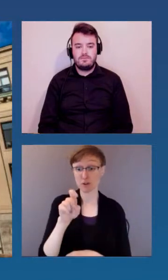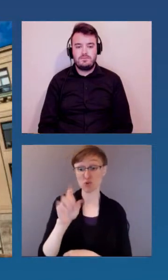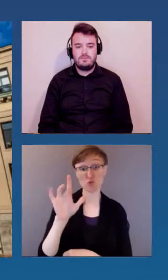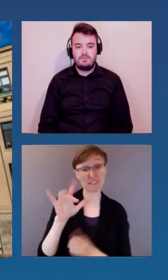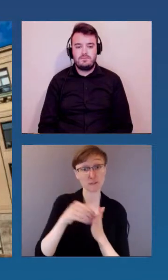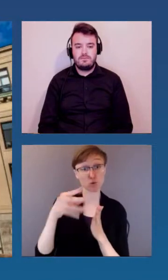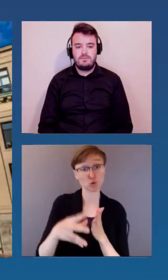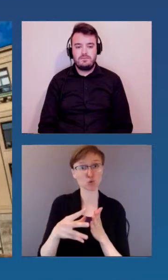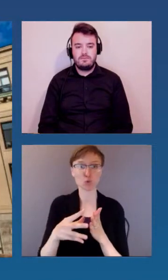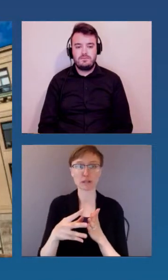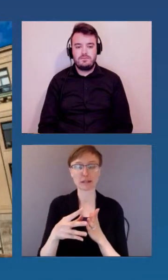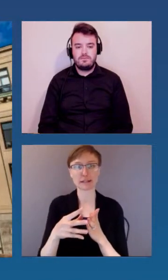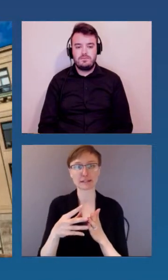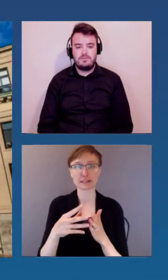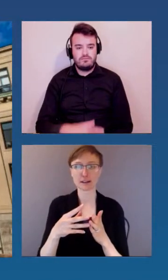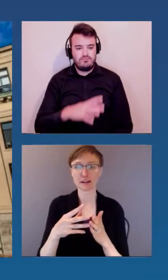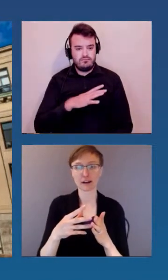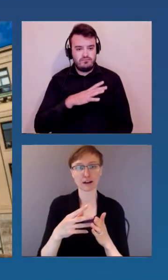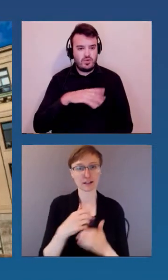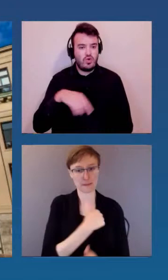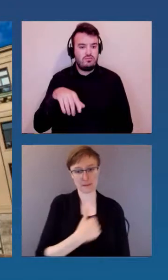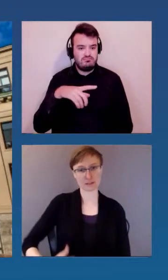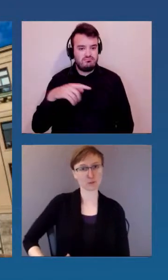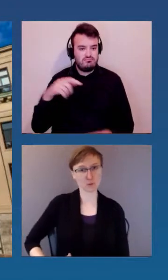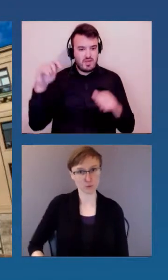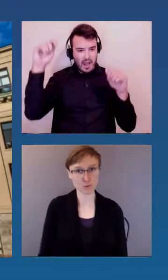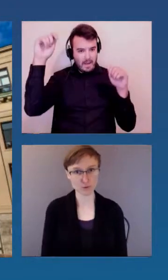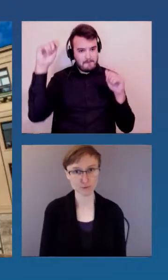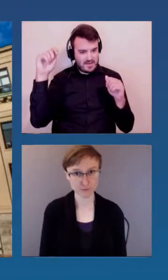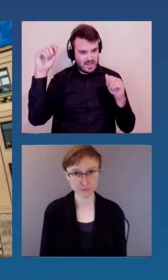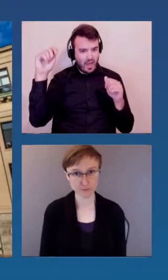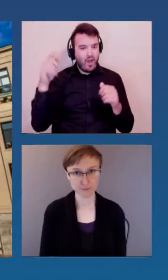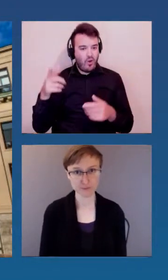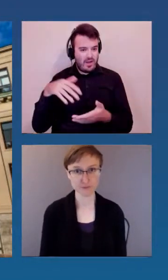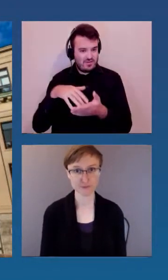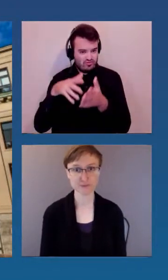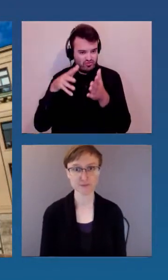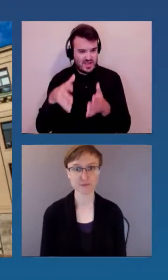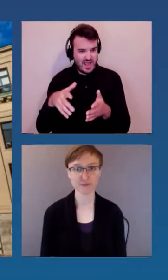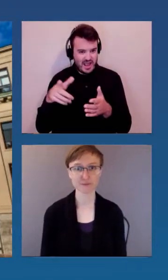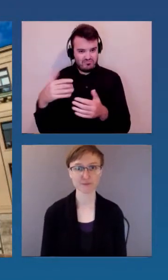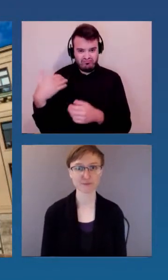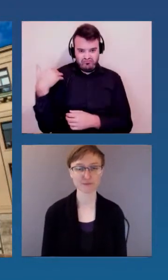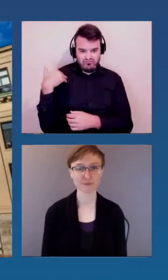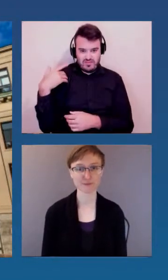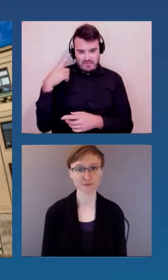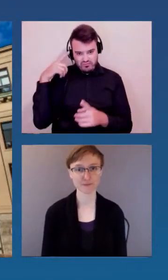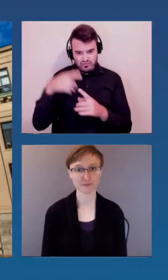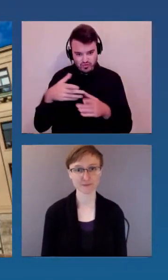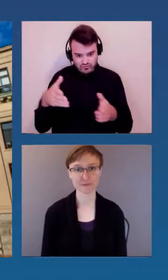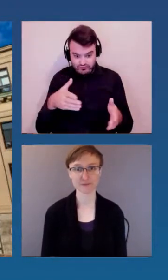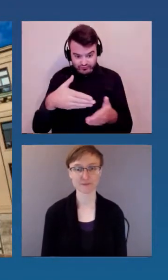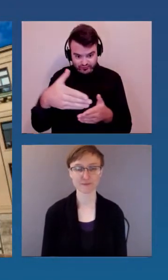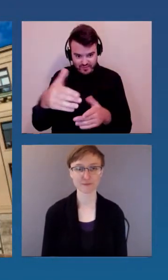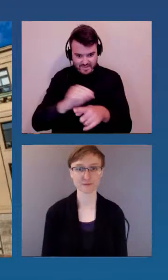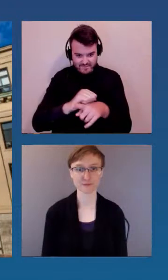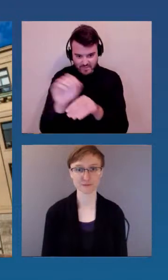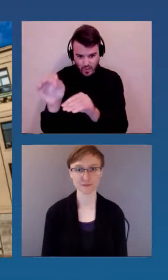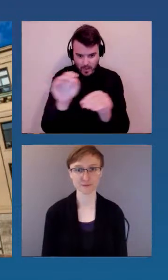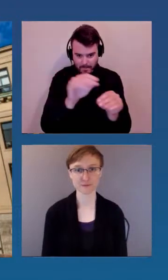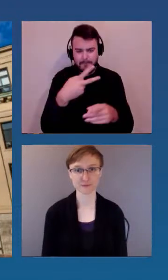d'ici une semaine. C'est en collaboration avec l'hôpital d'Ottawa. So this testing facilities, to